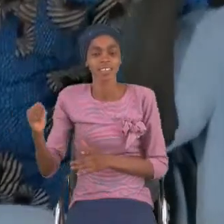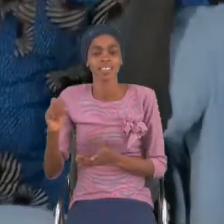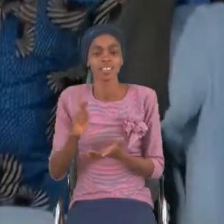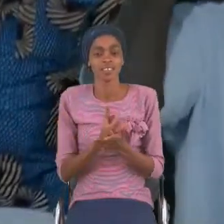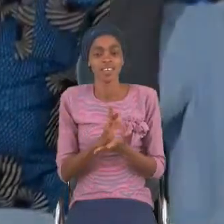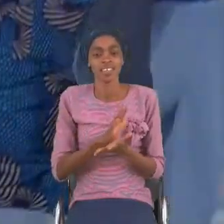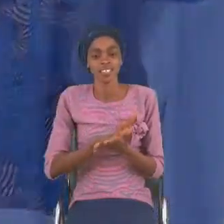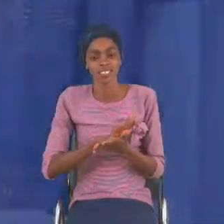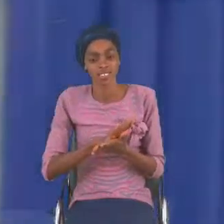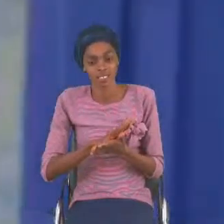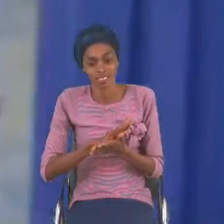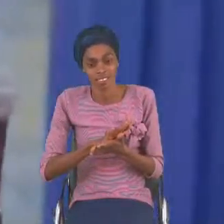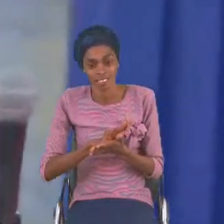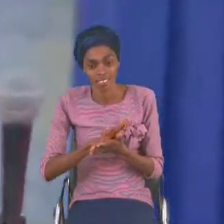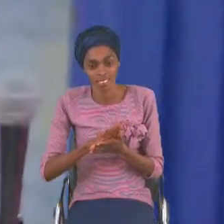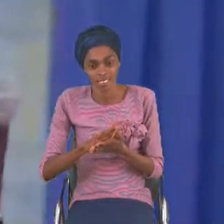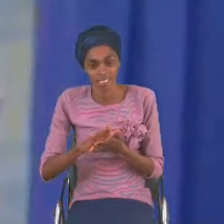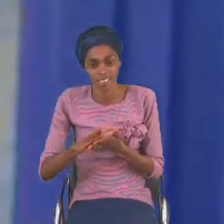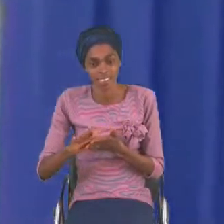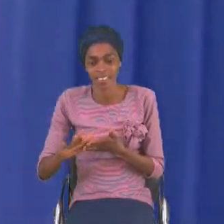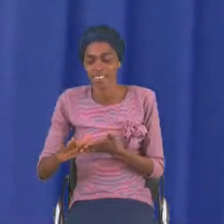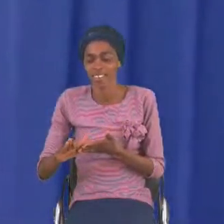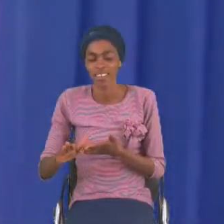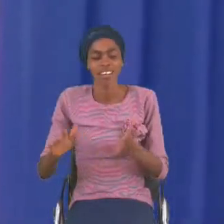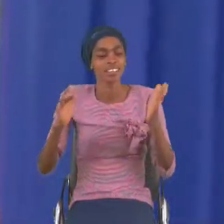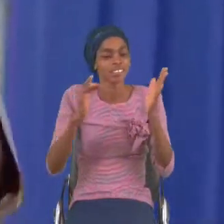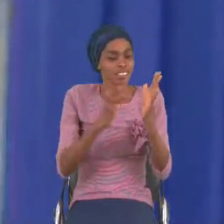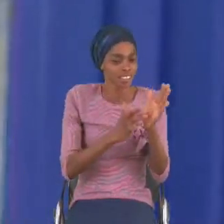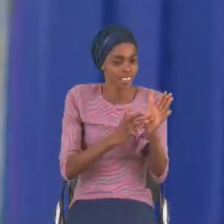Jesus, the righteous. Oh,